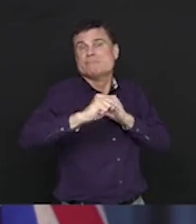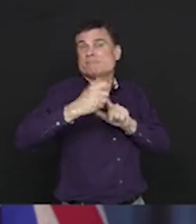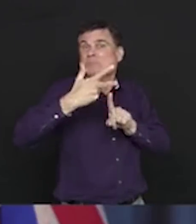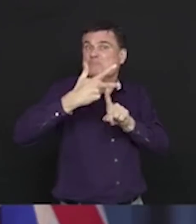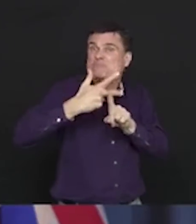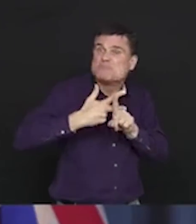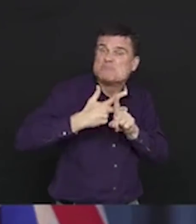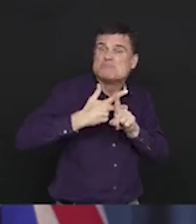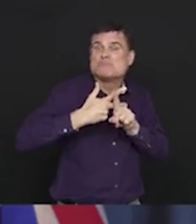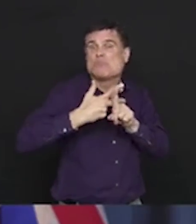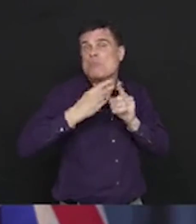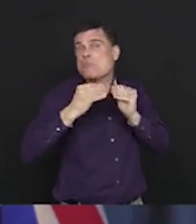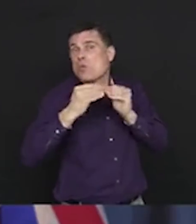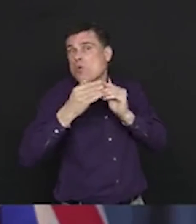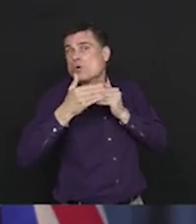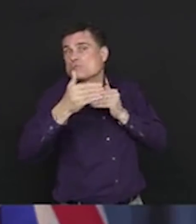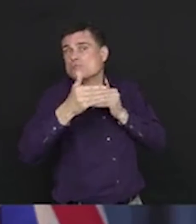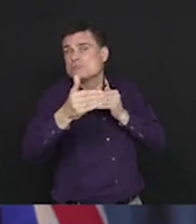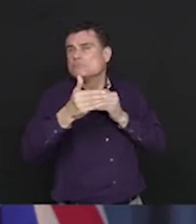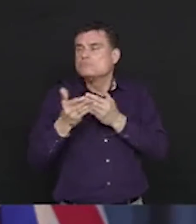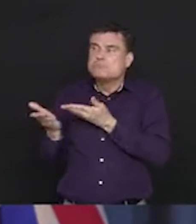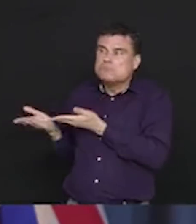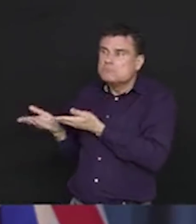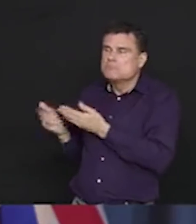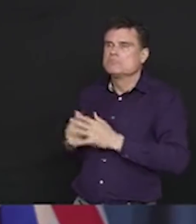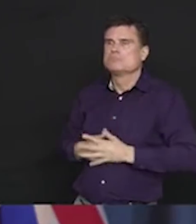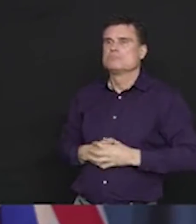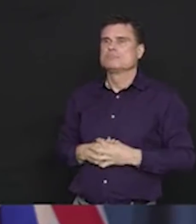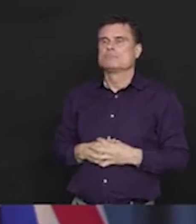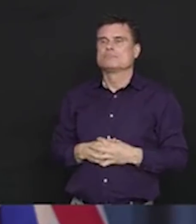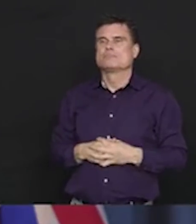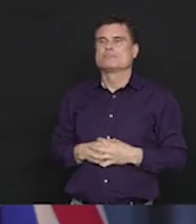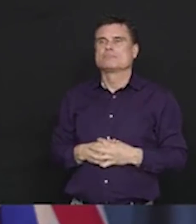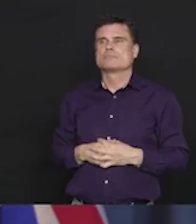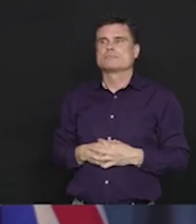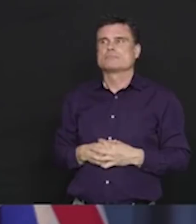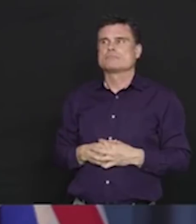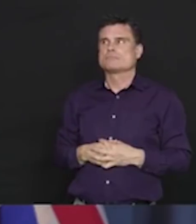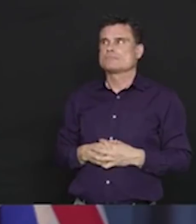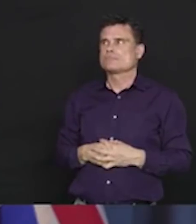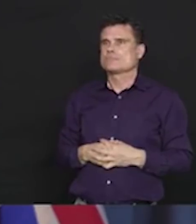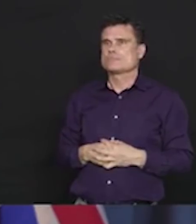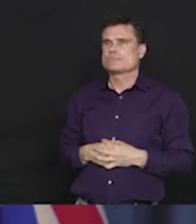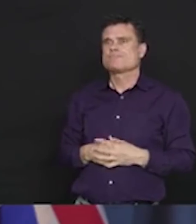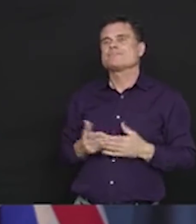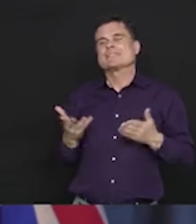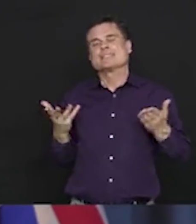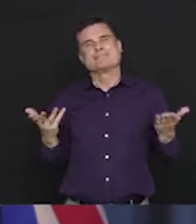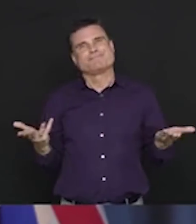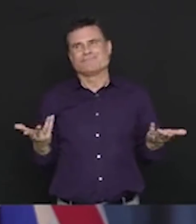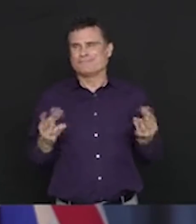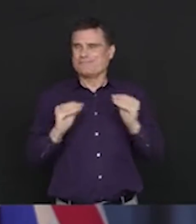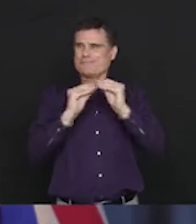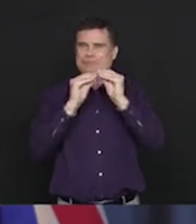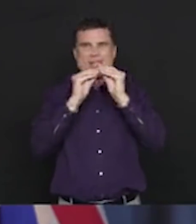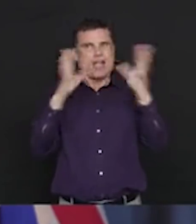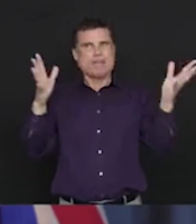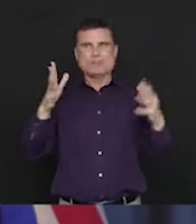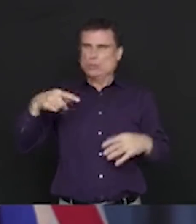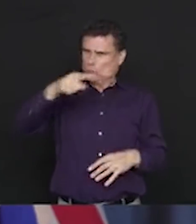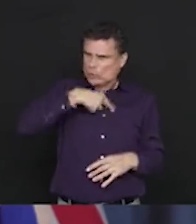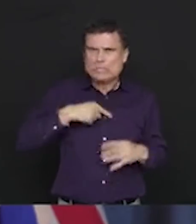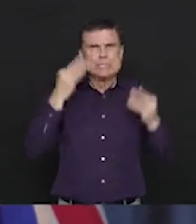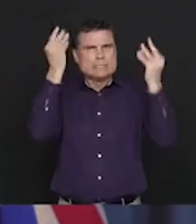I'll start, because this is something that obviously we've been thinking a lot about, and the days that